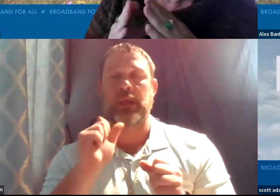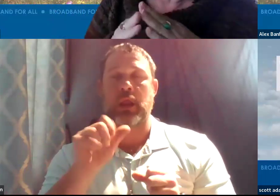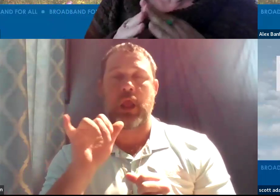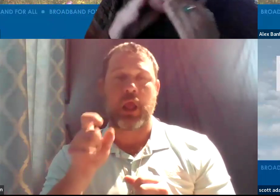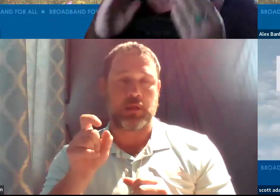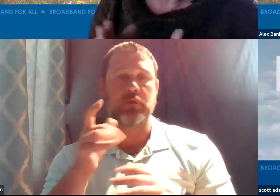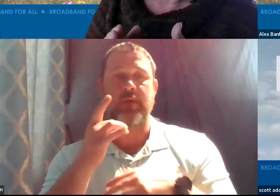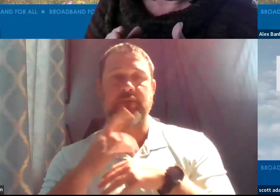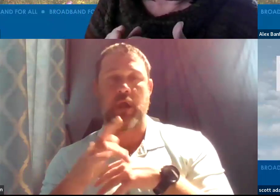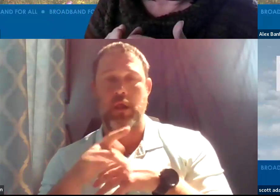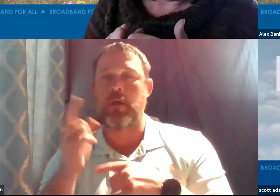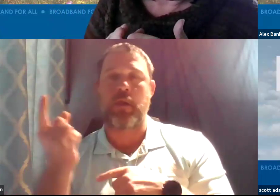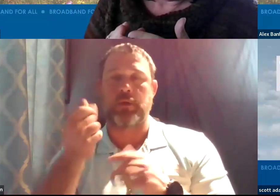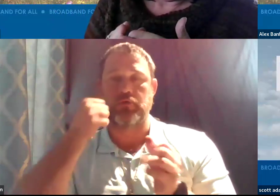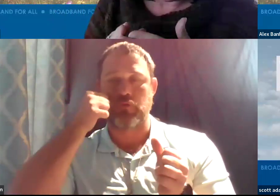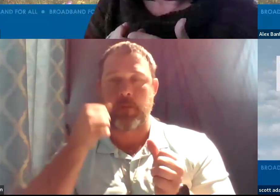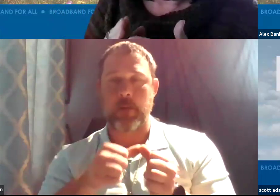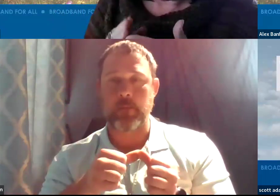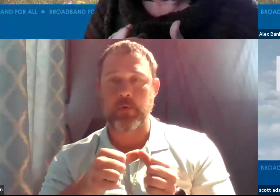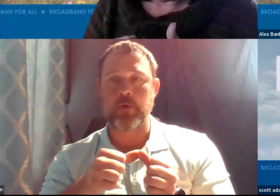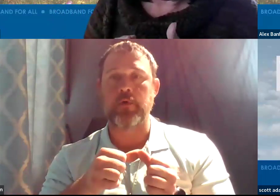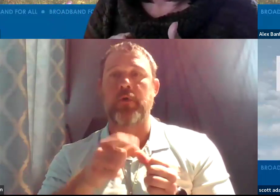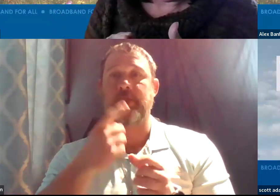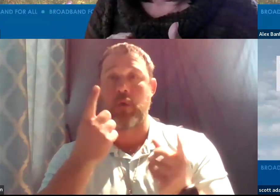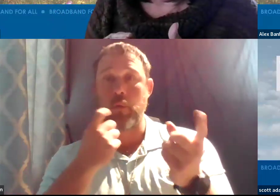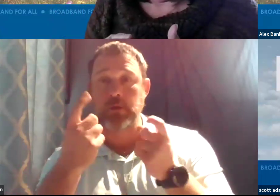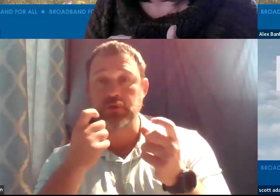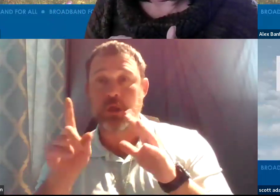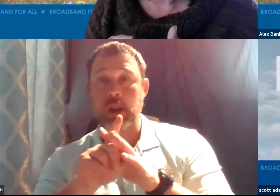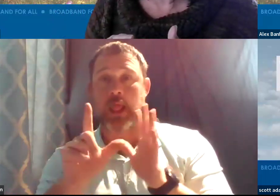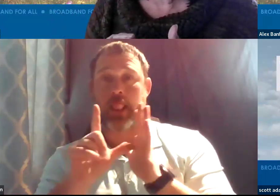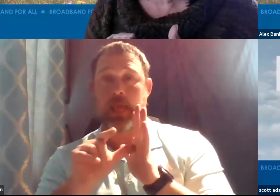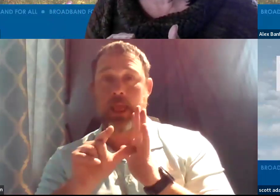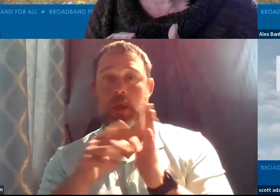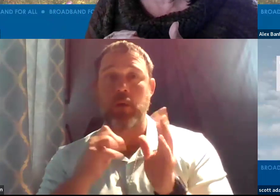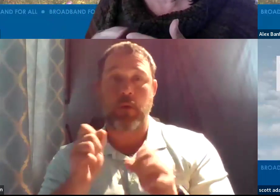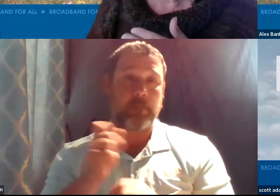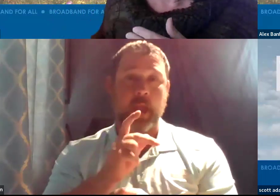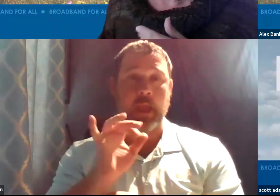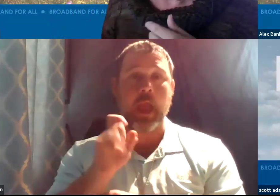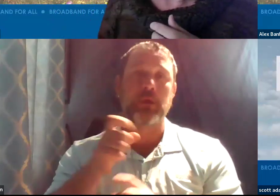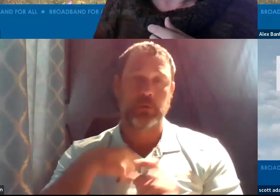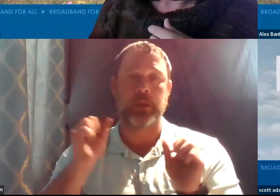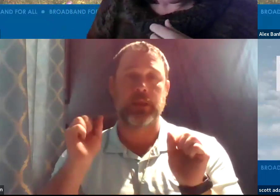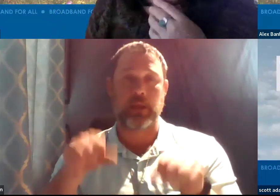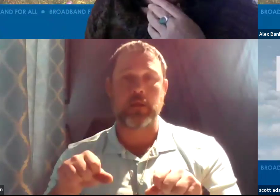available. Again, always remember that if a question comes up later and we want to go back to Alex, we can.